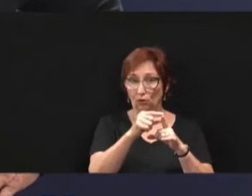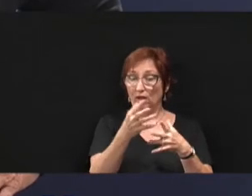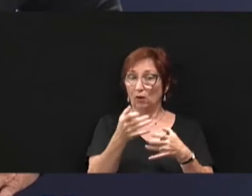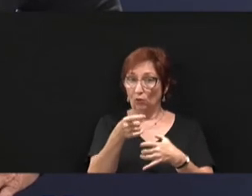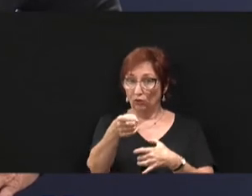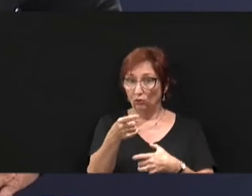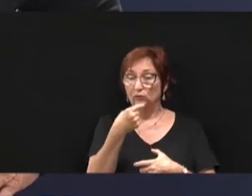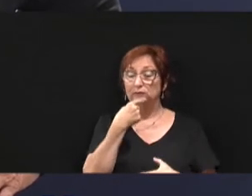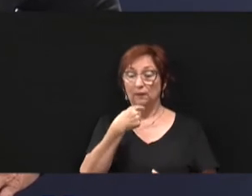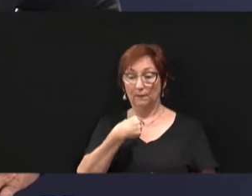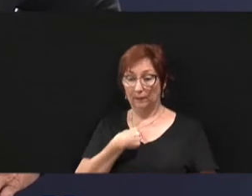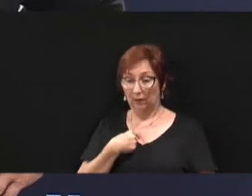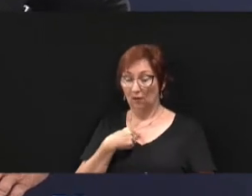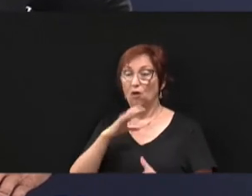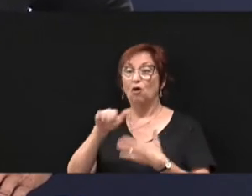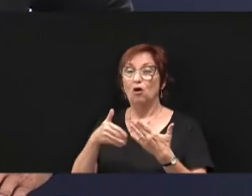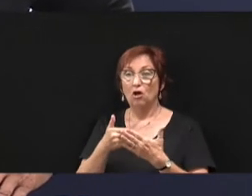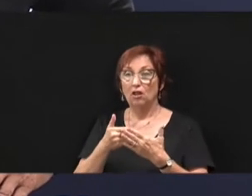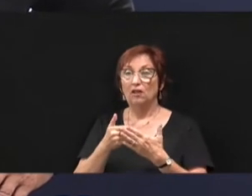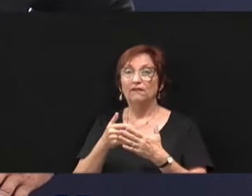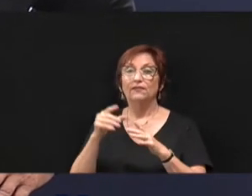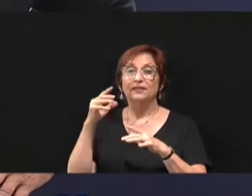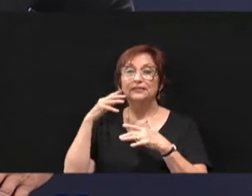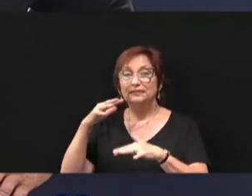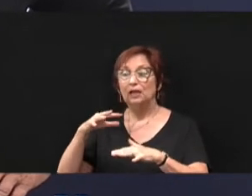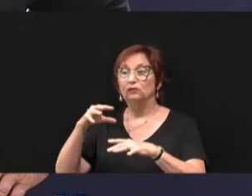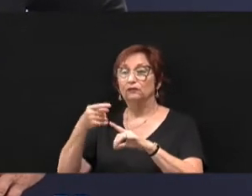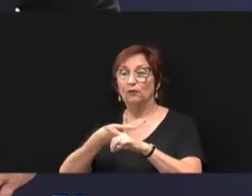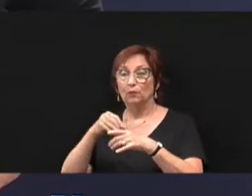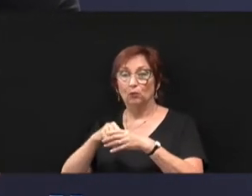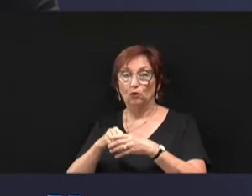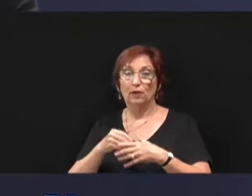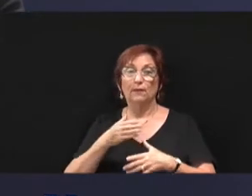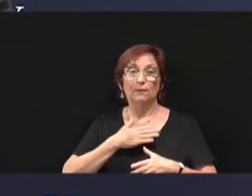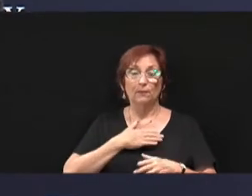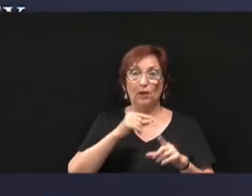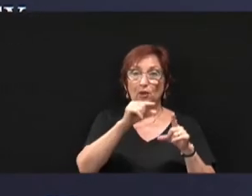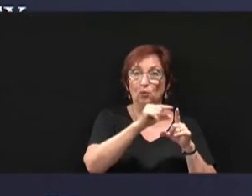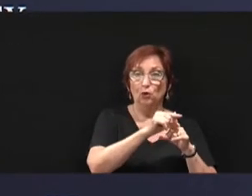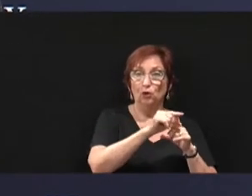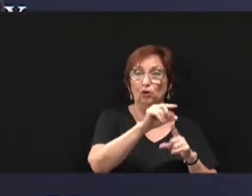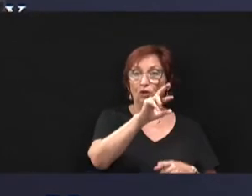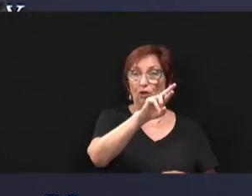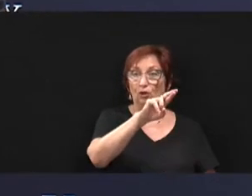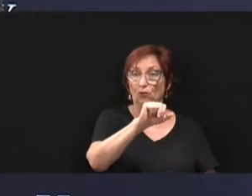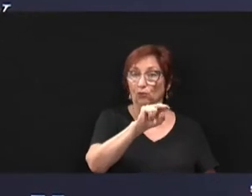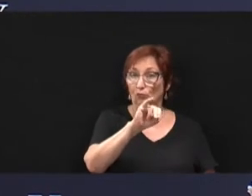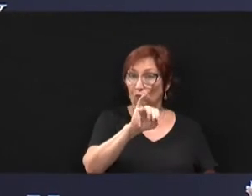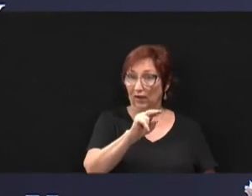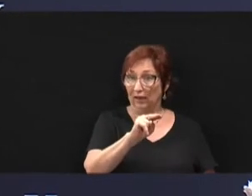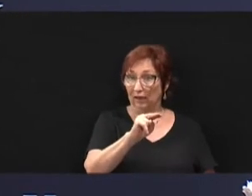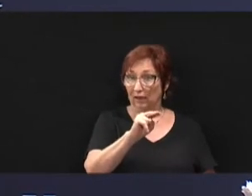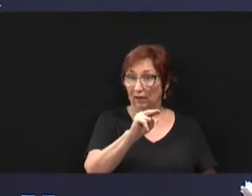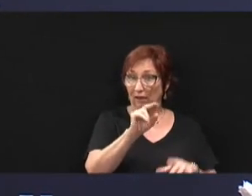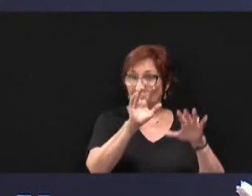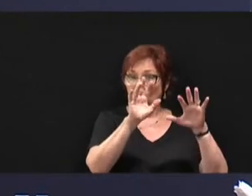like you to tell me all the sounds in the word. My word is rain. What are all the sounds?